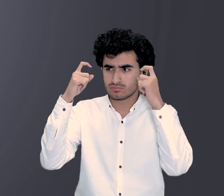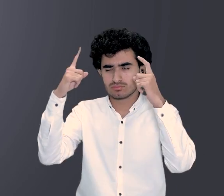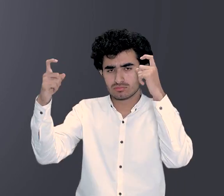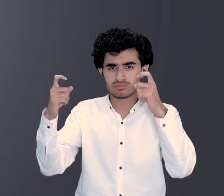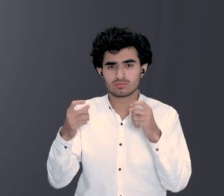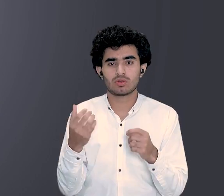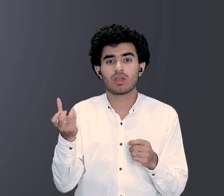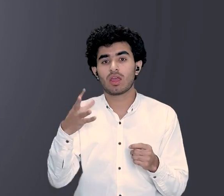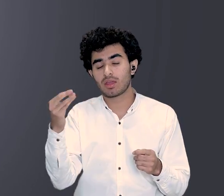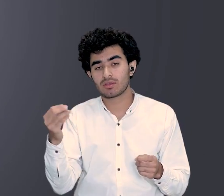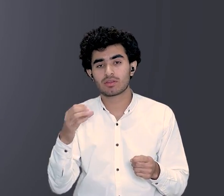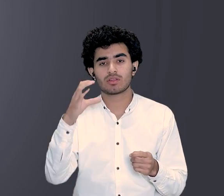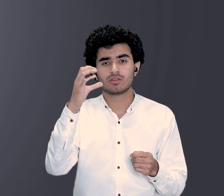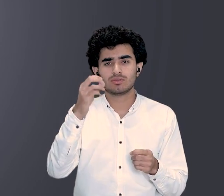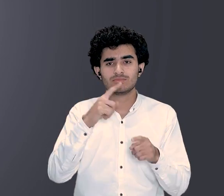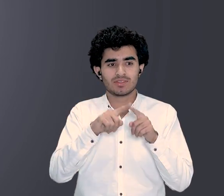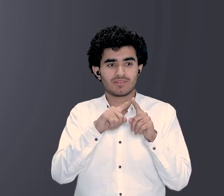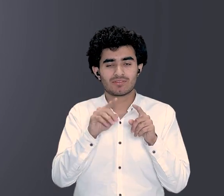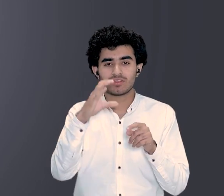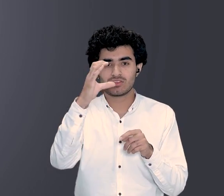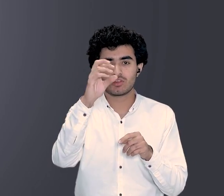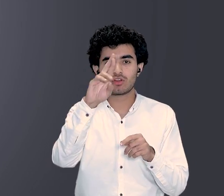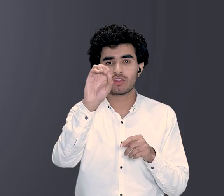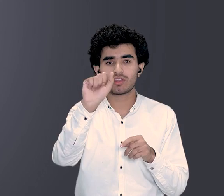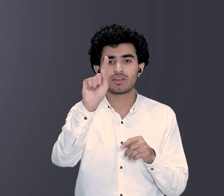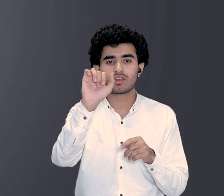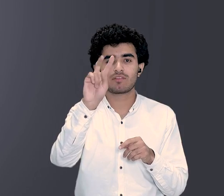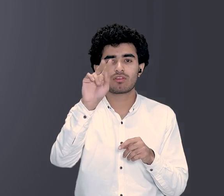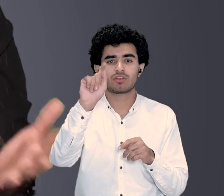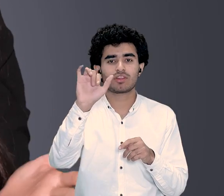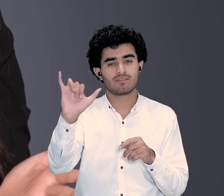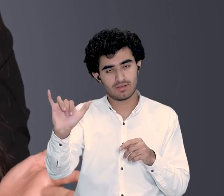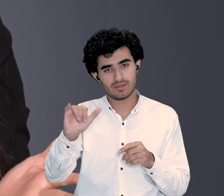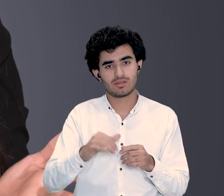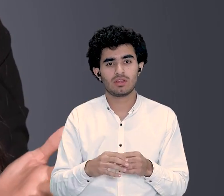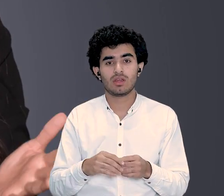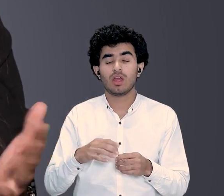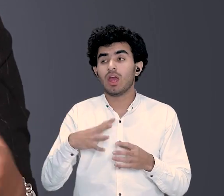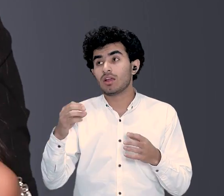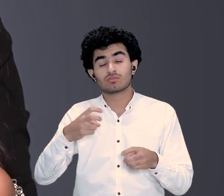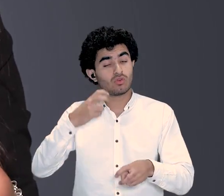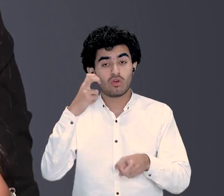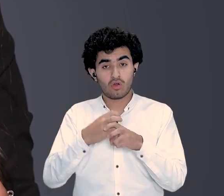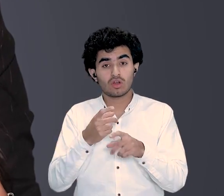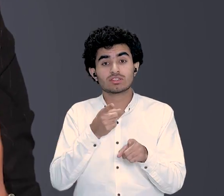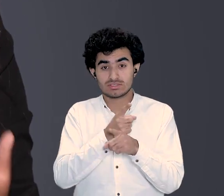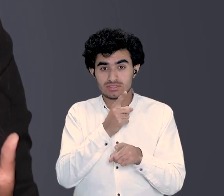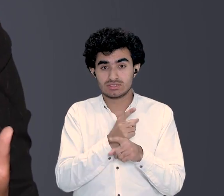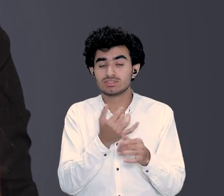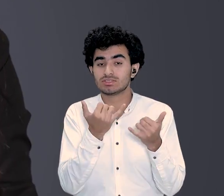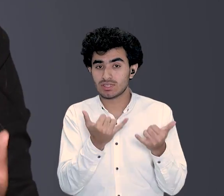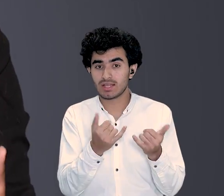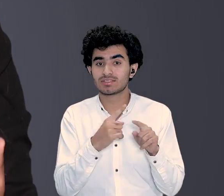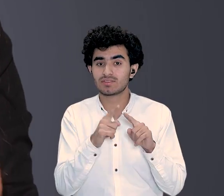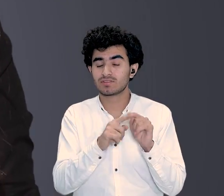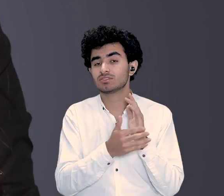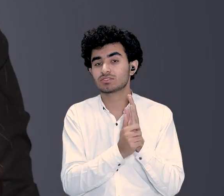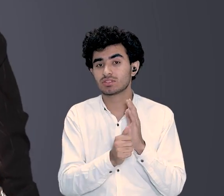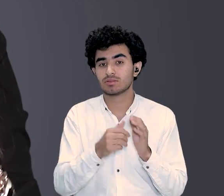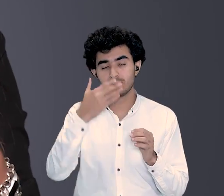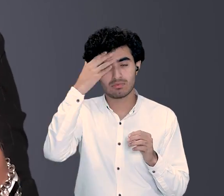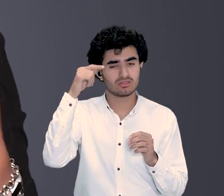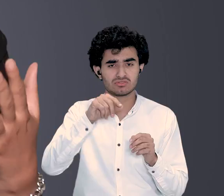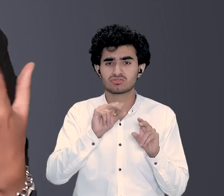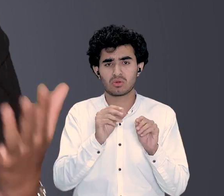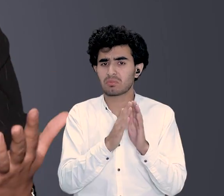critical thinking, resilience, creativity. So it's not that easy to teach these skills because there isn't really a subject called problem